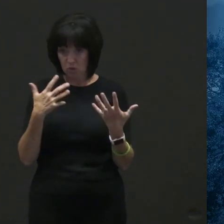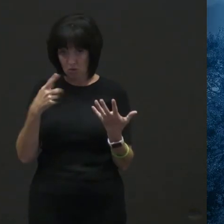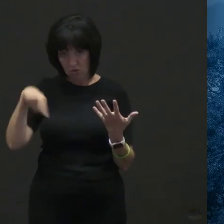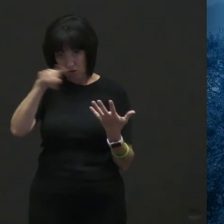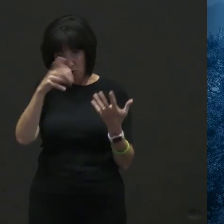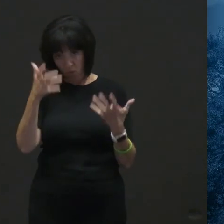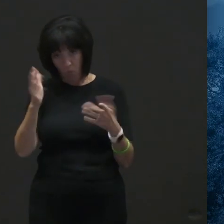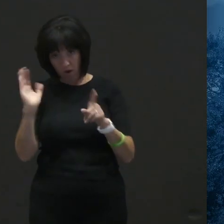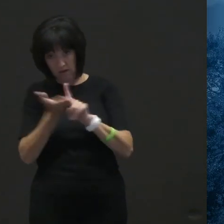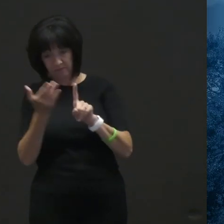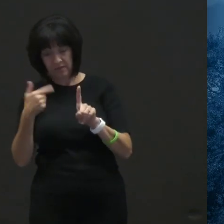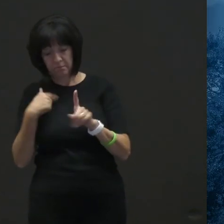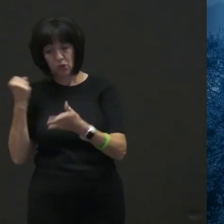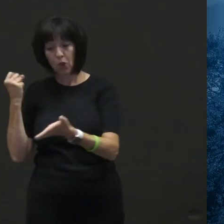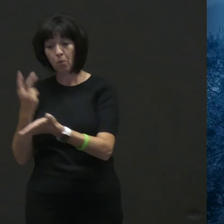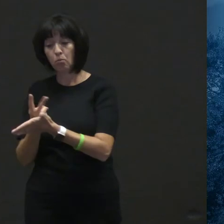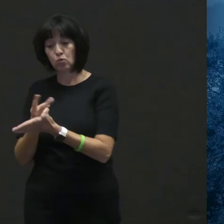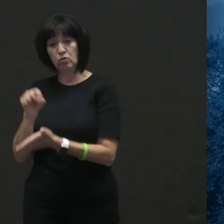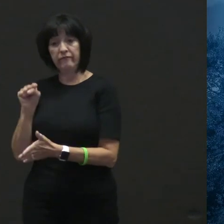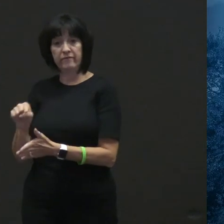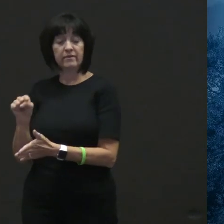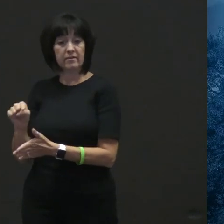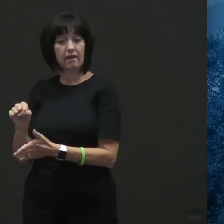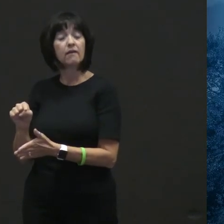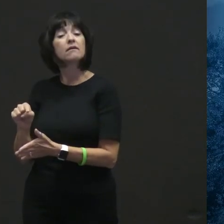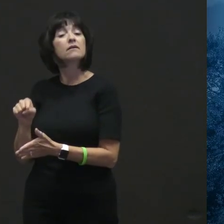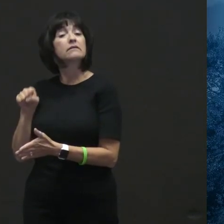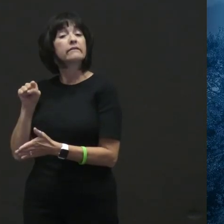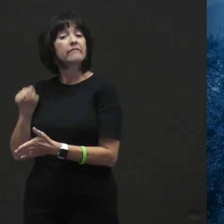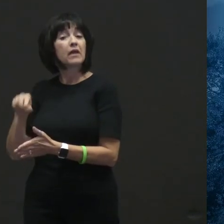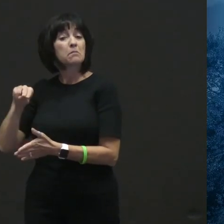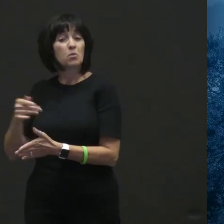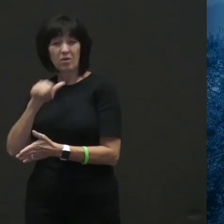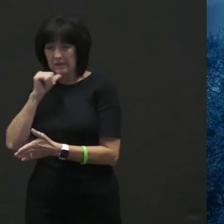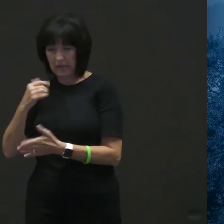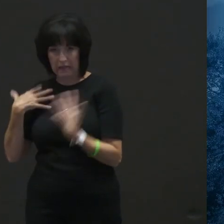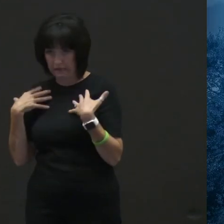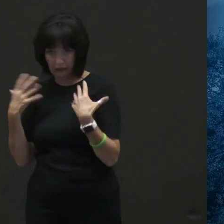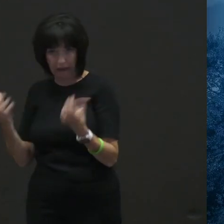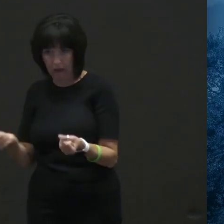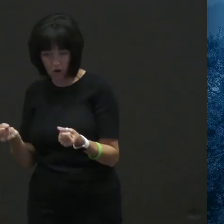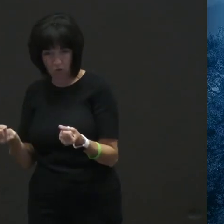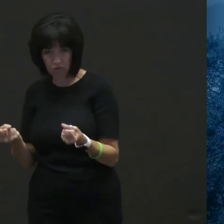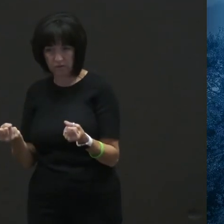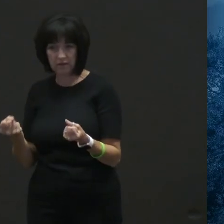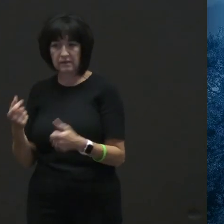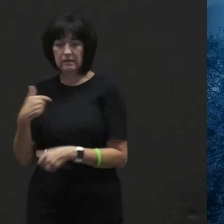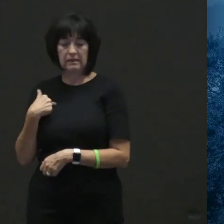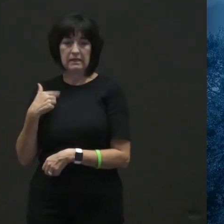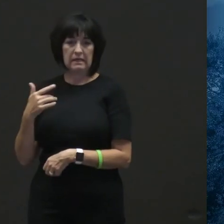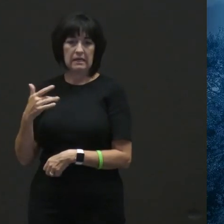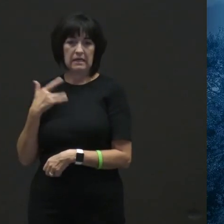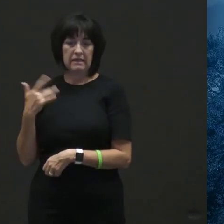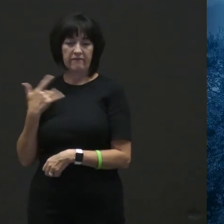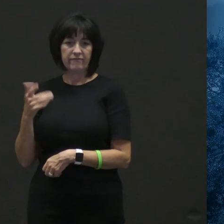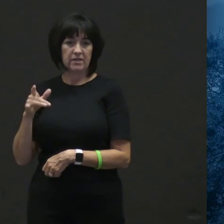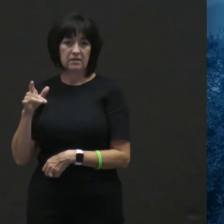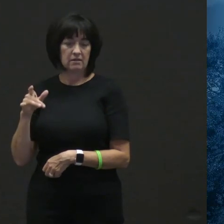folks, to fund something that is a result of a chronic disease in our state of